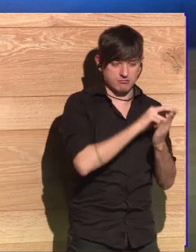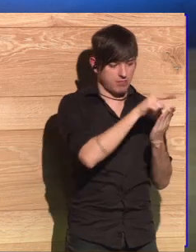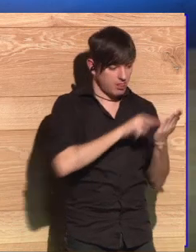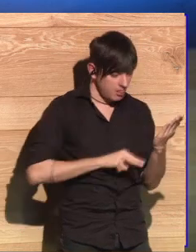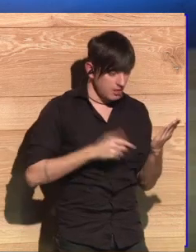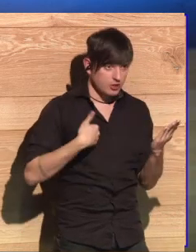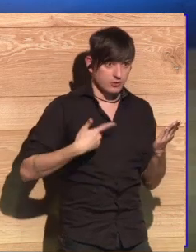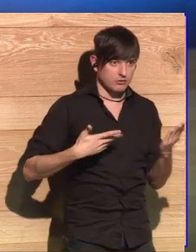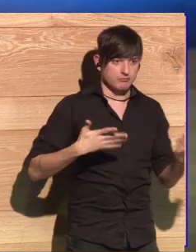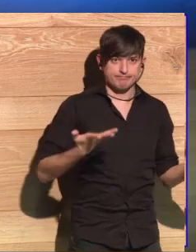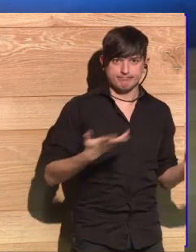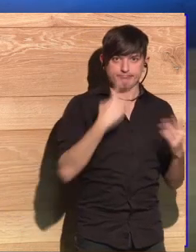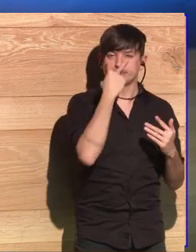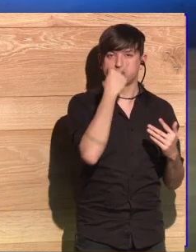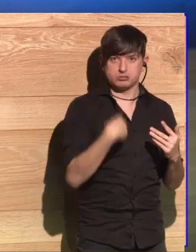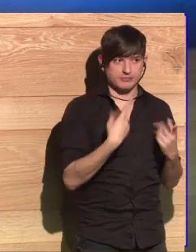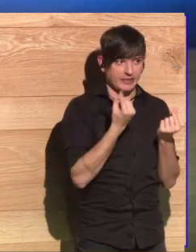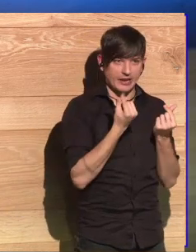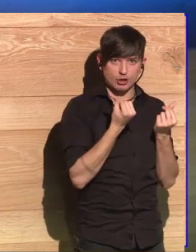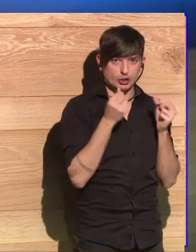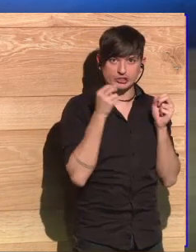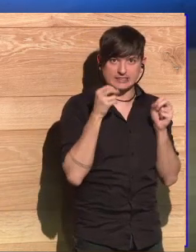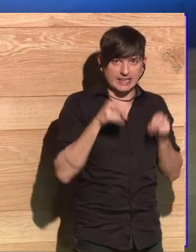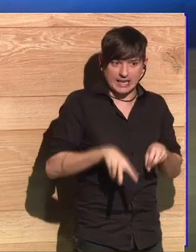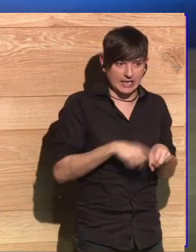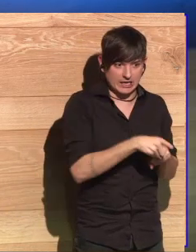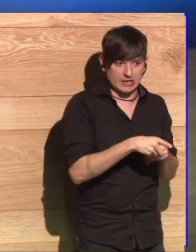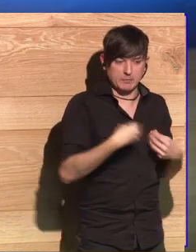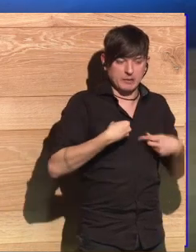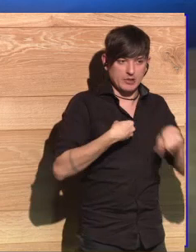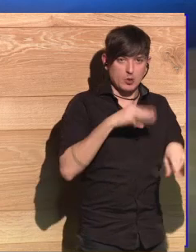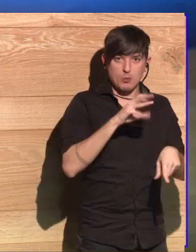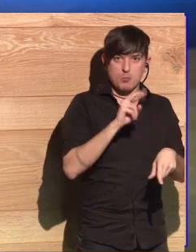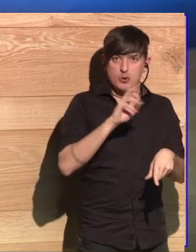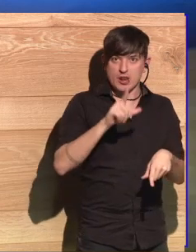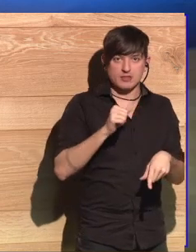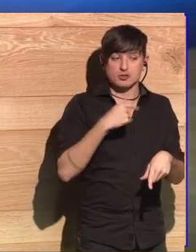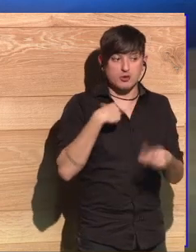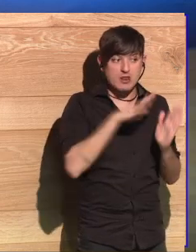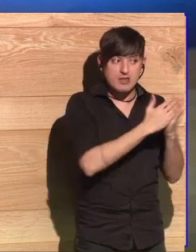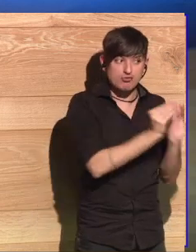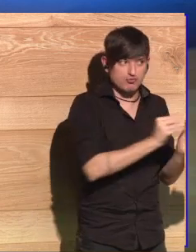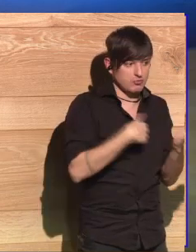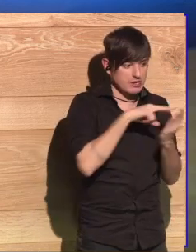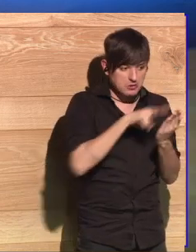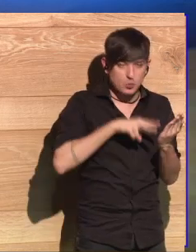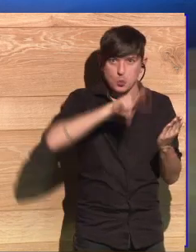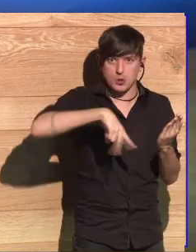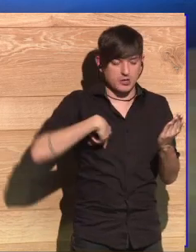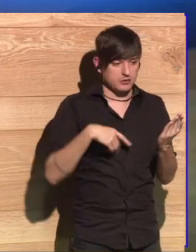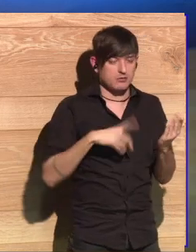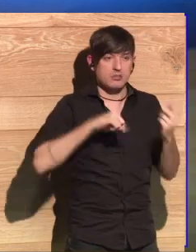the book, but I had never gotten around to reading it. And I was amazed at how similar the things he was describing in